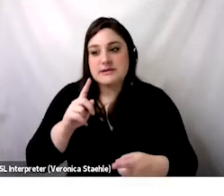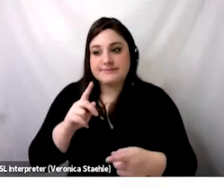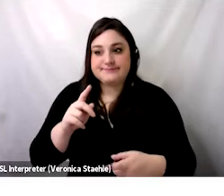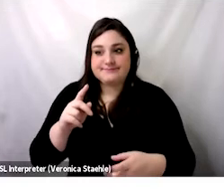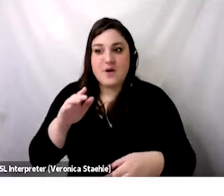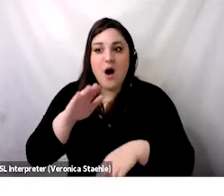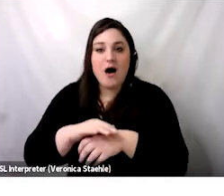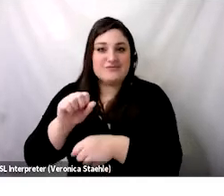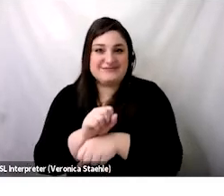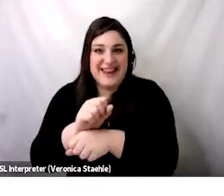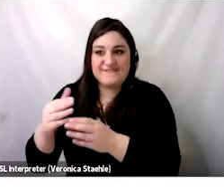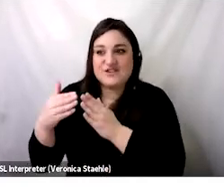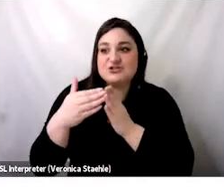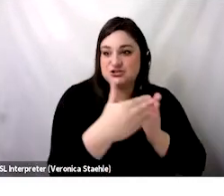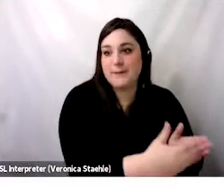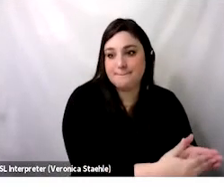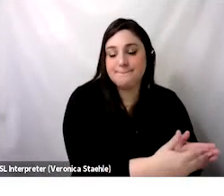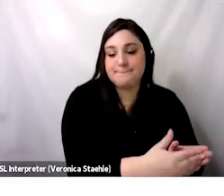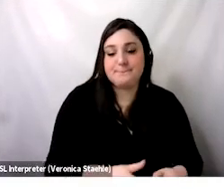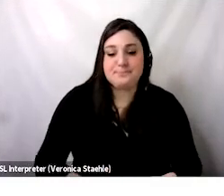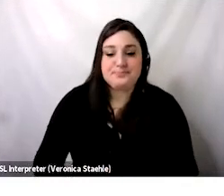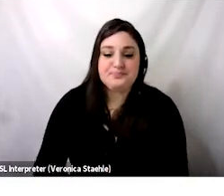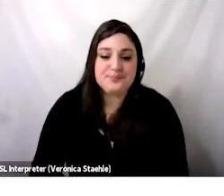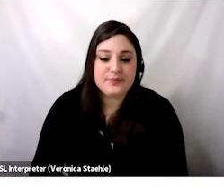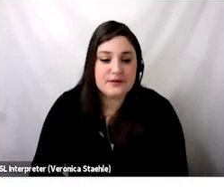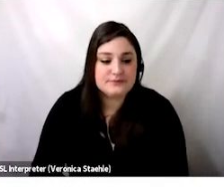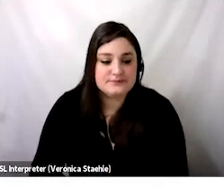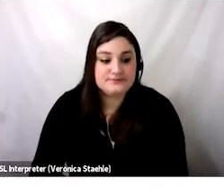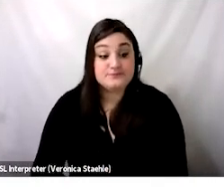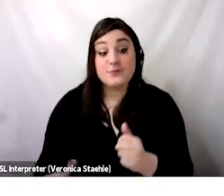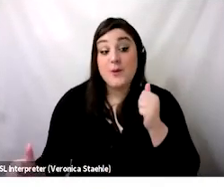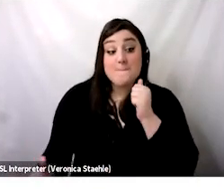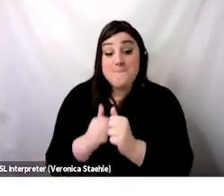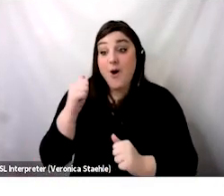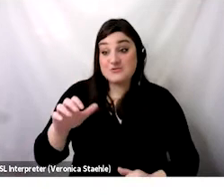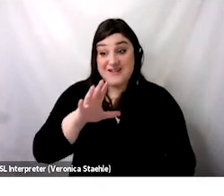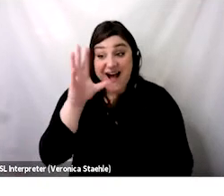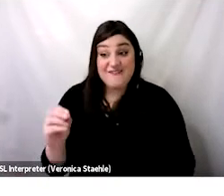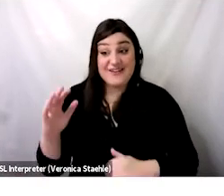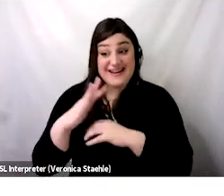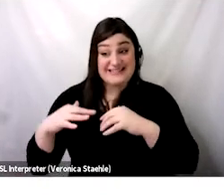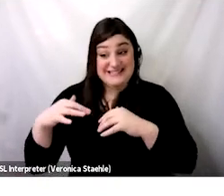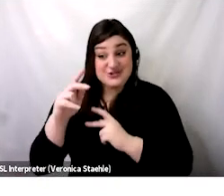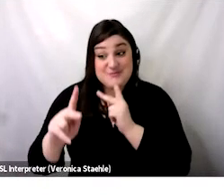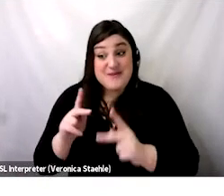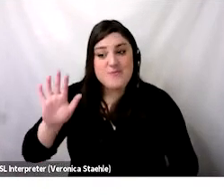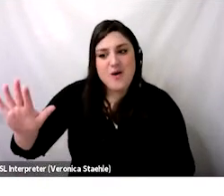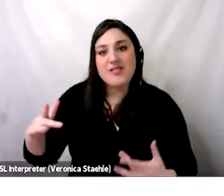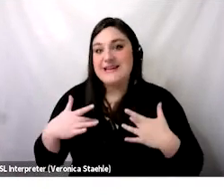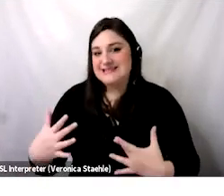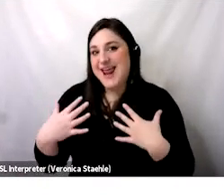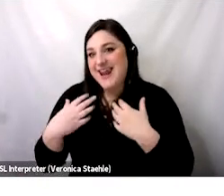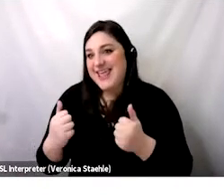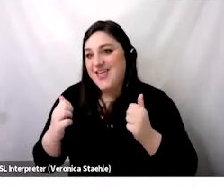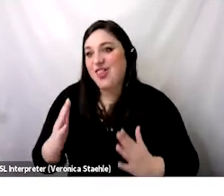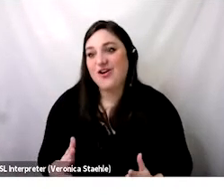Most Indigenous and African people were healers. In fact, African and Indigenous